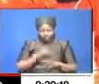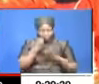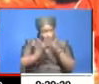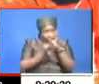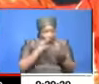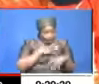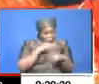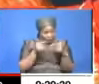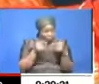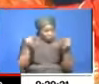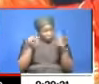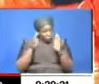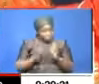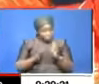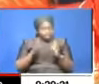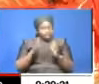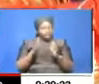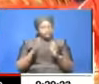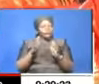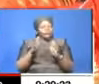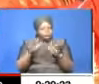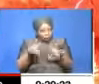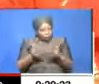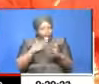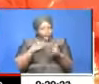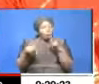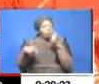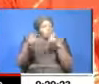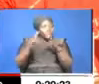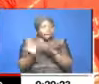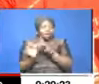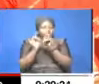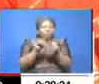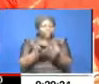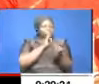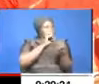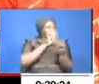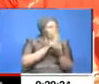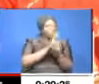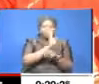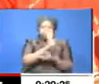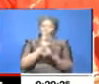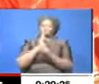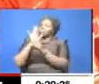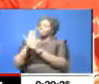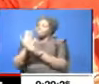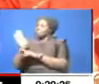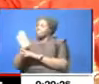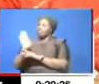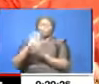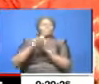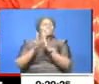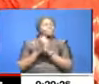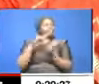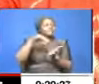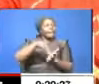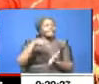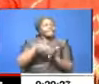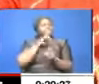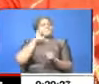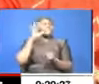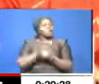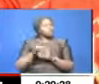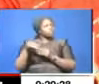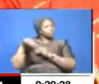wetu wamekuja kuahidi mabilioni hapa na pale bila kusimama na kuapa kupambana na